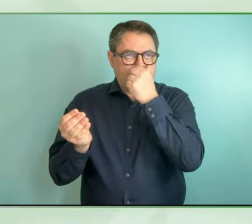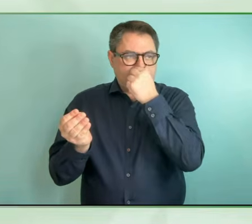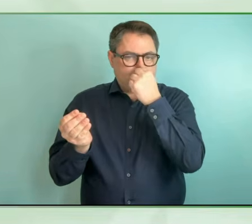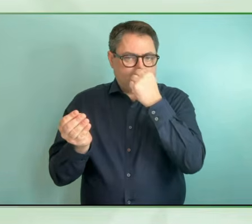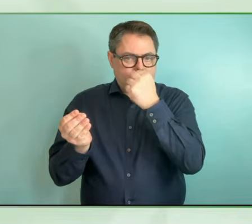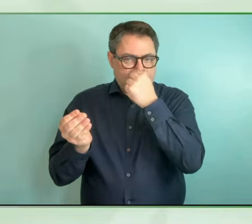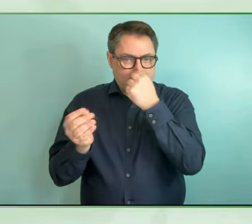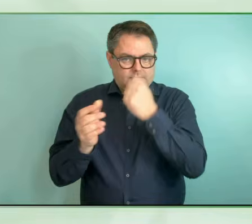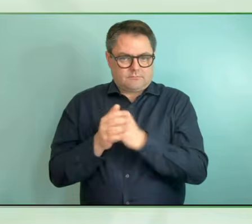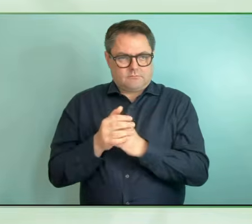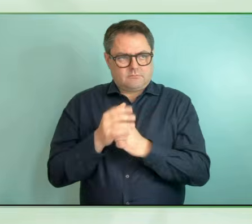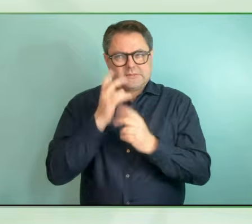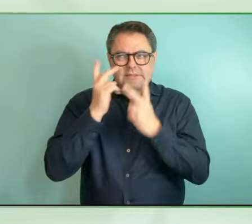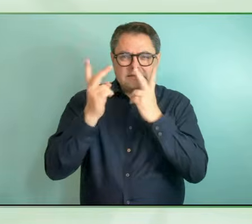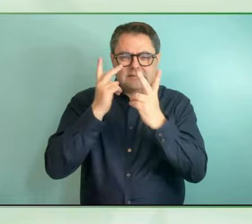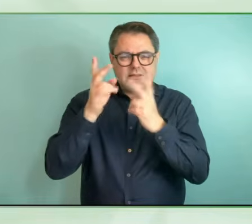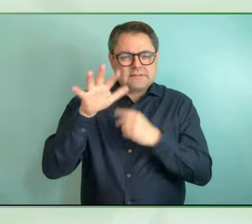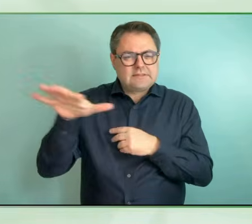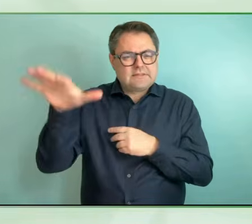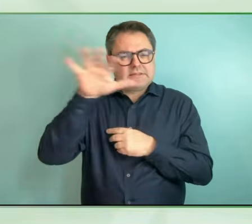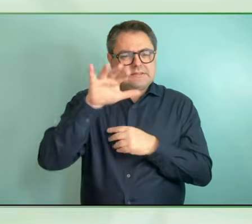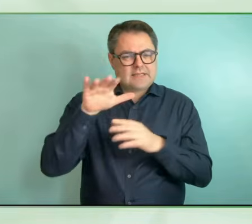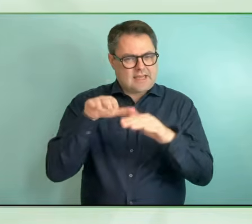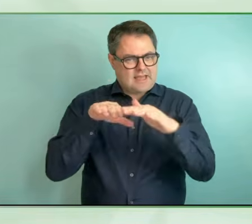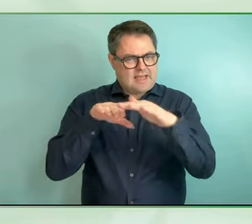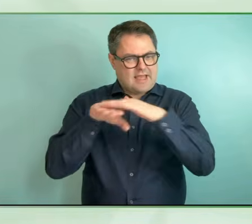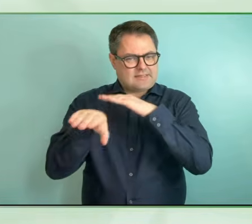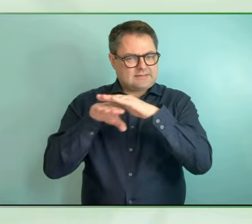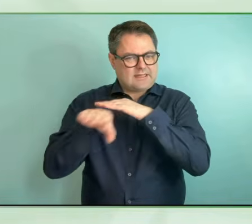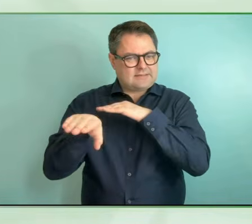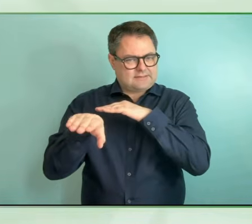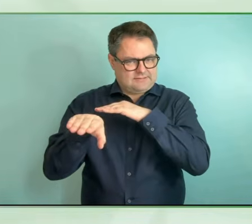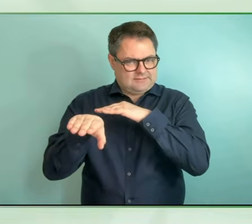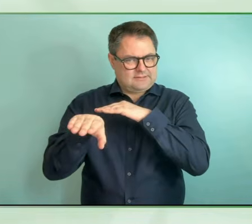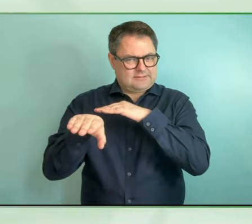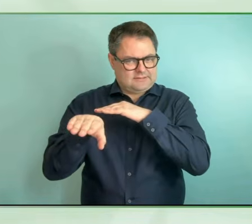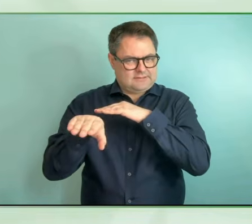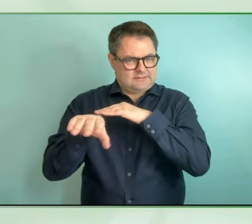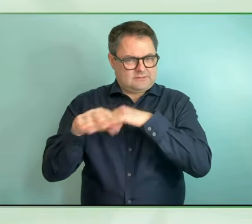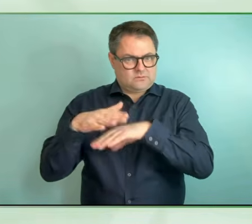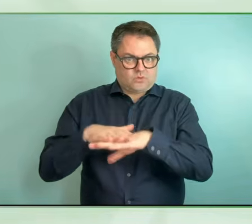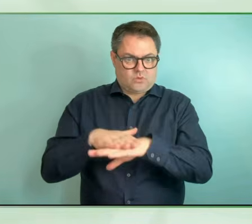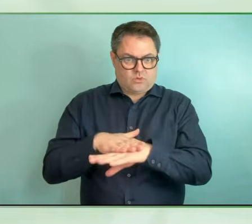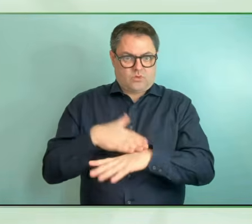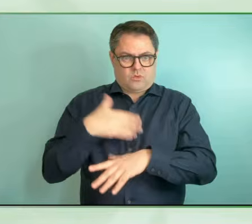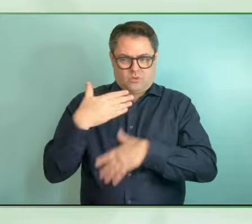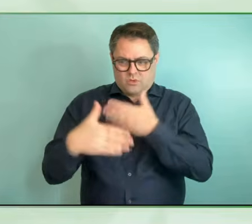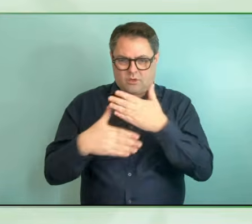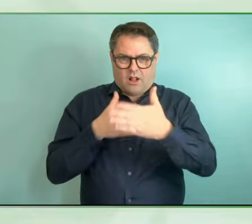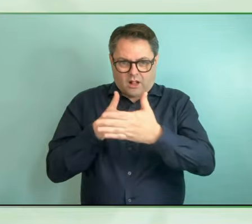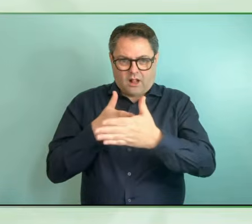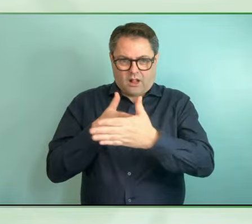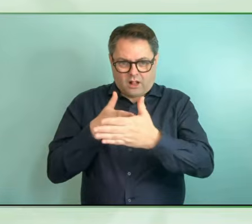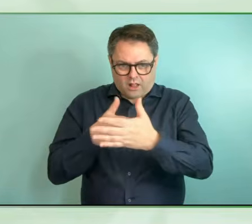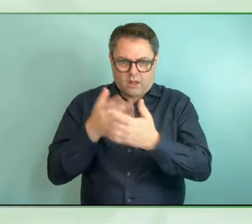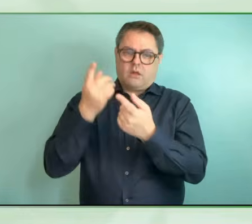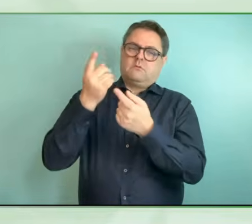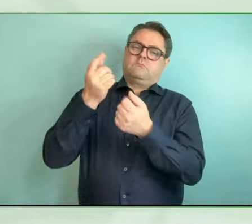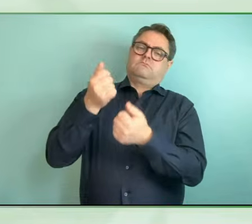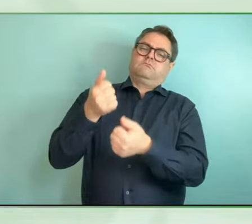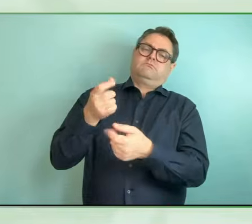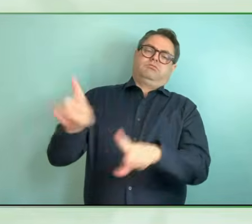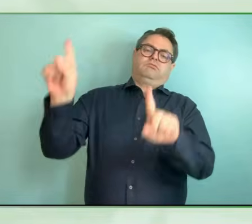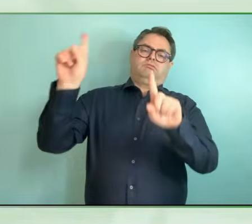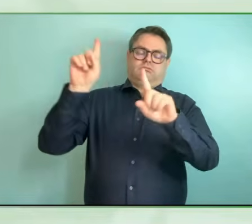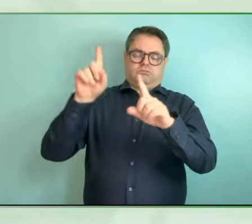that, well, accessibility moves too slowly, and it's not always because people